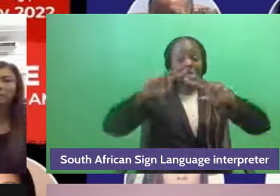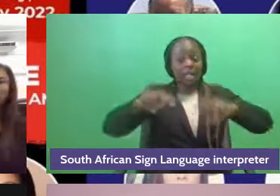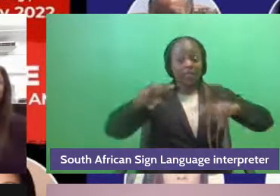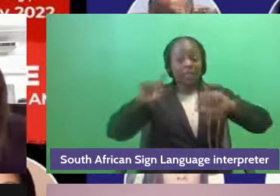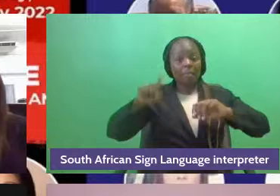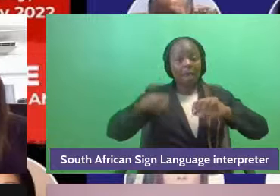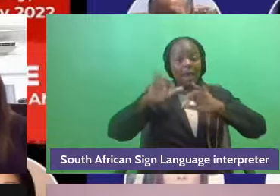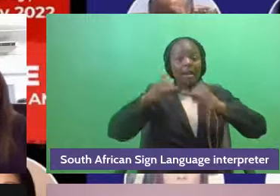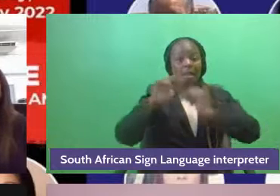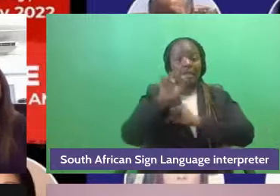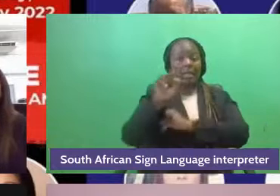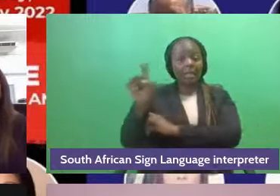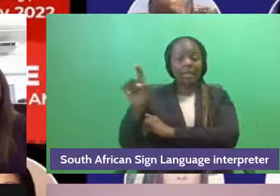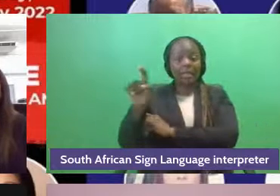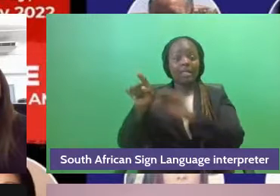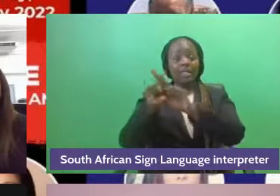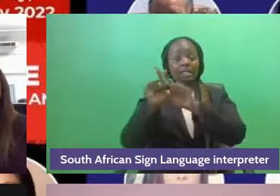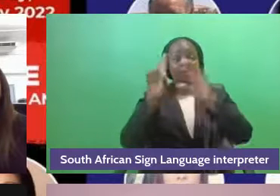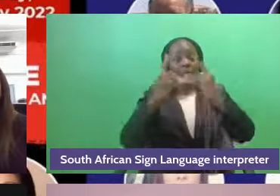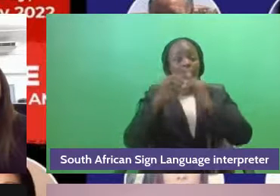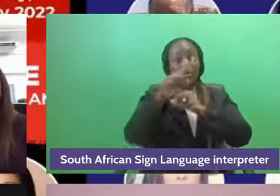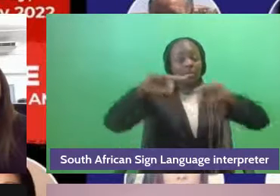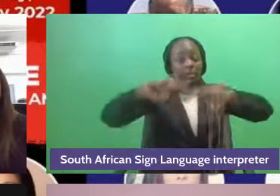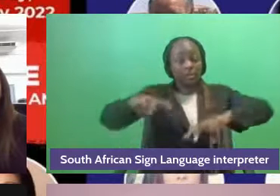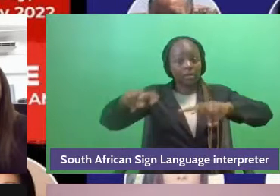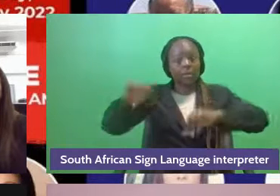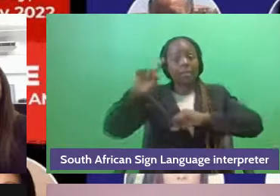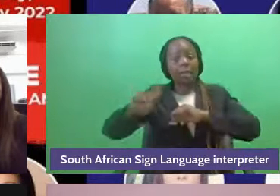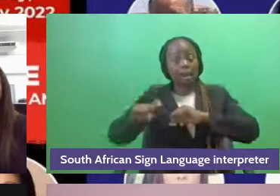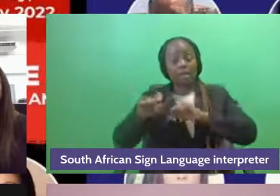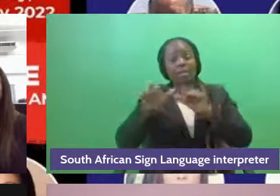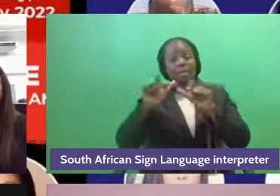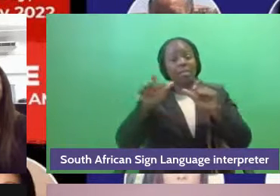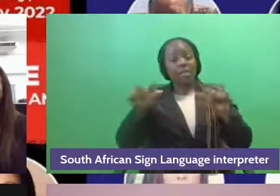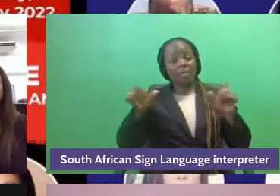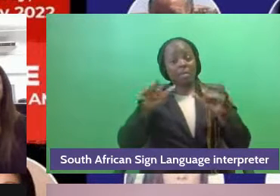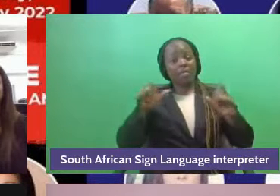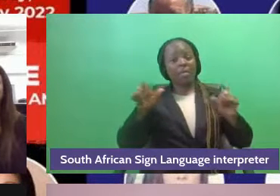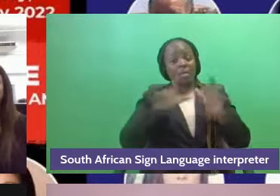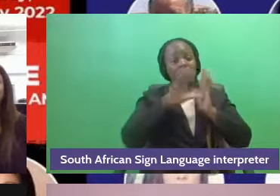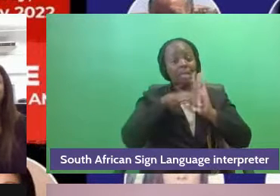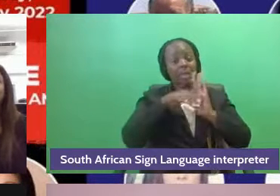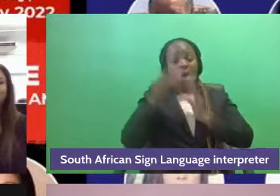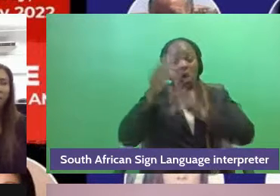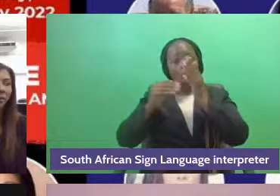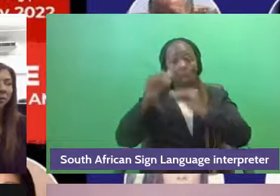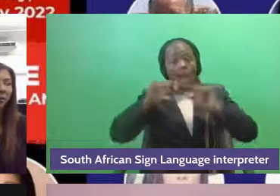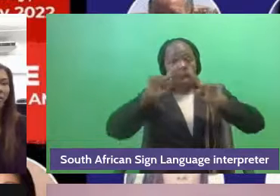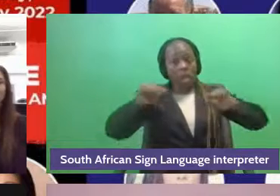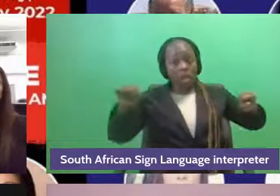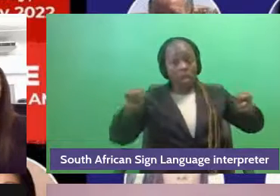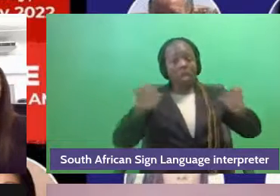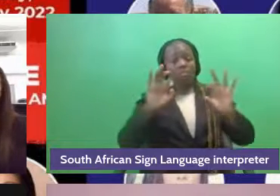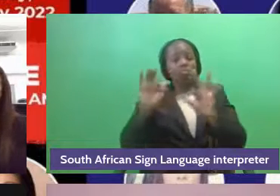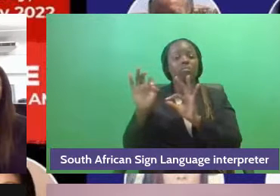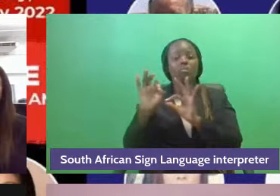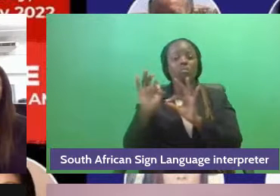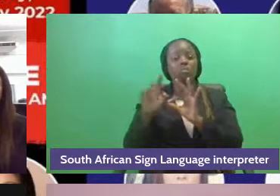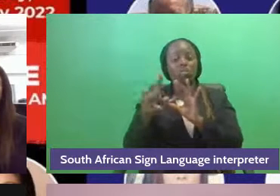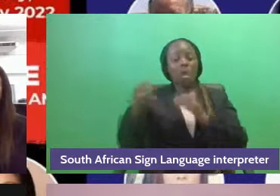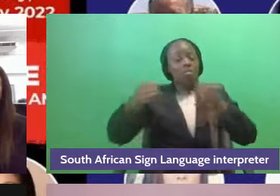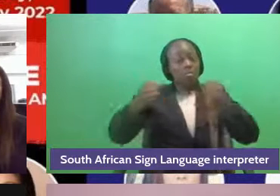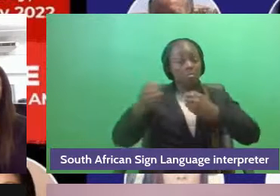companies, organizations, and departments to learn on a number of people living with disabilities if surely they are employed,